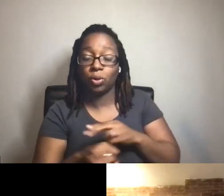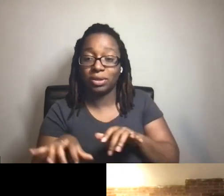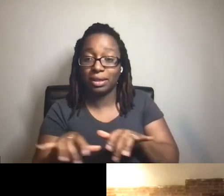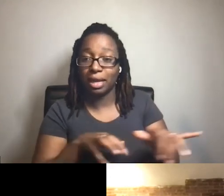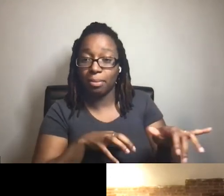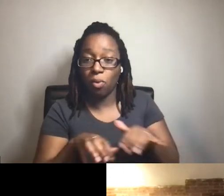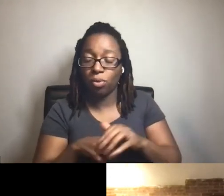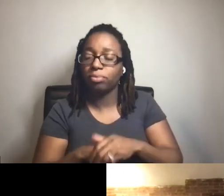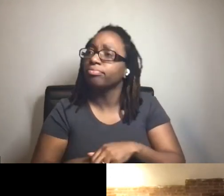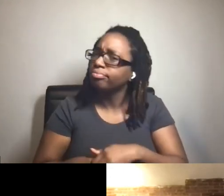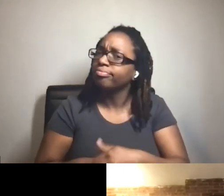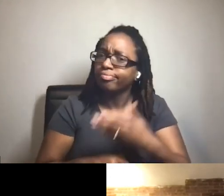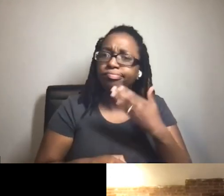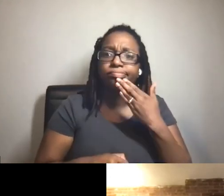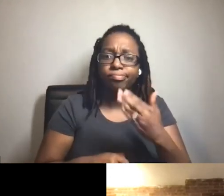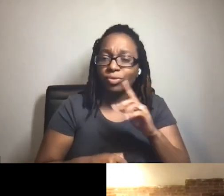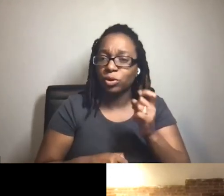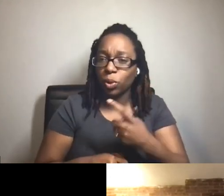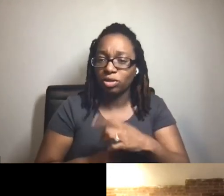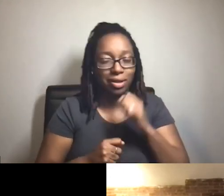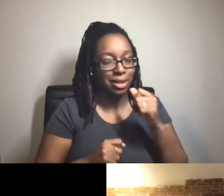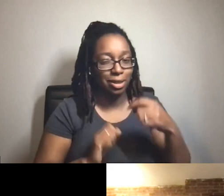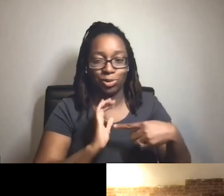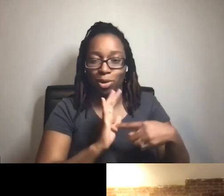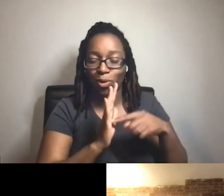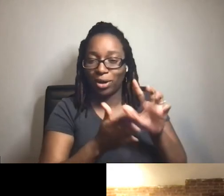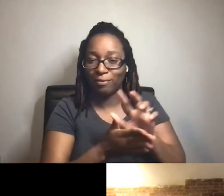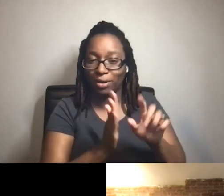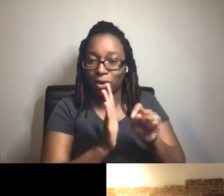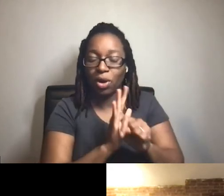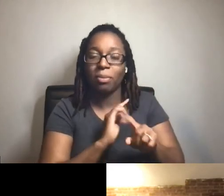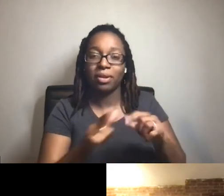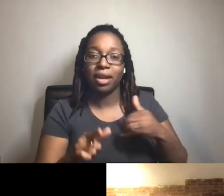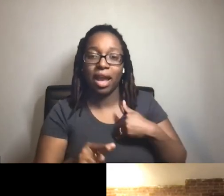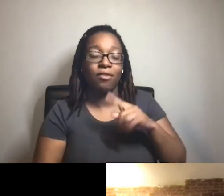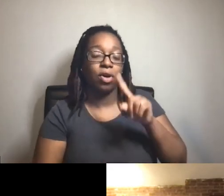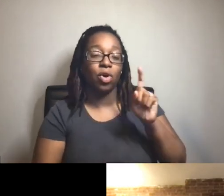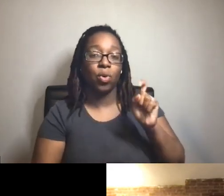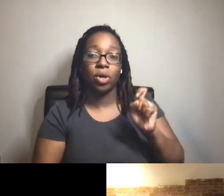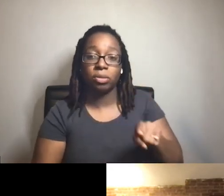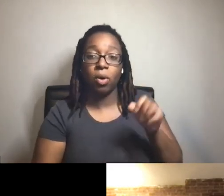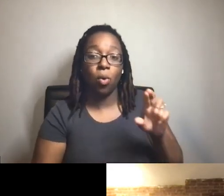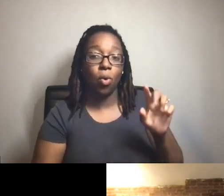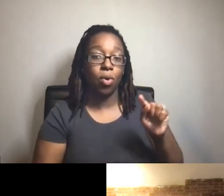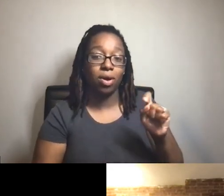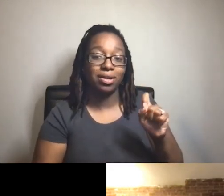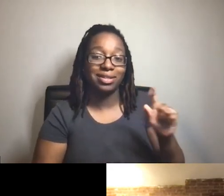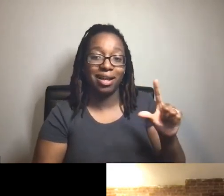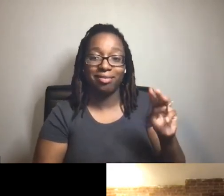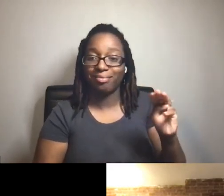demo this in that video. There's also question mark commands or tell me commands. This is a feature we go into the